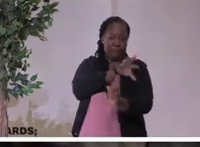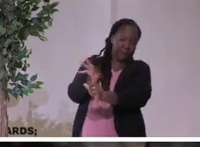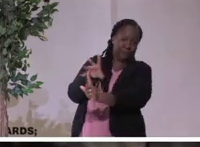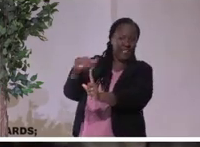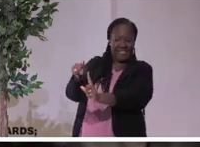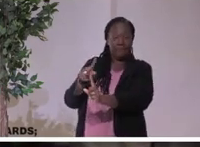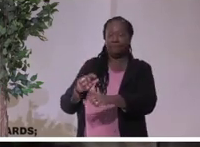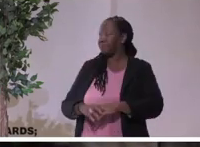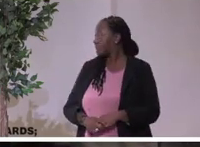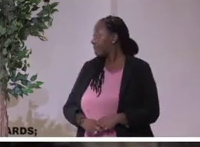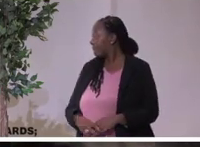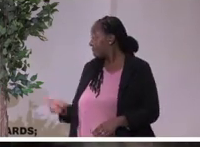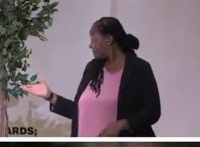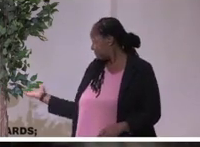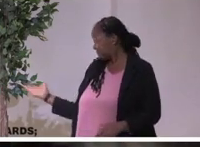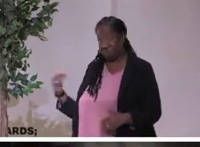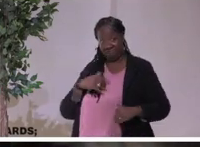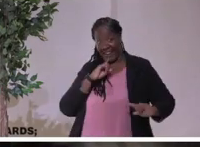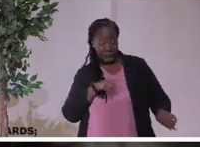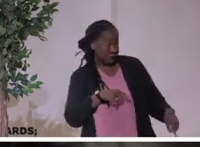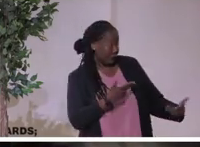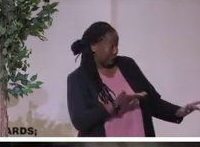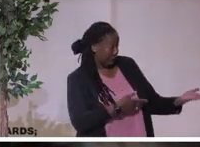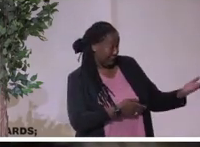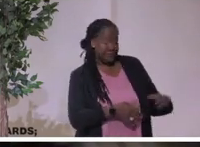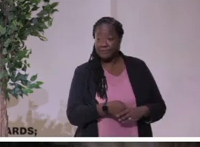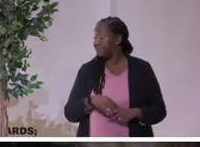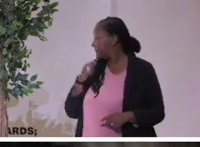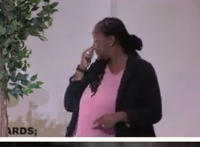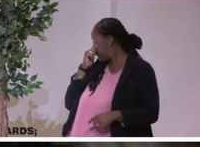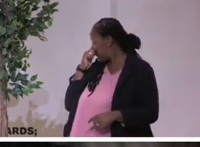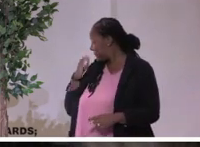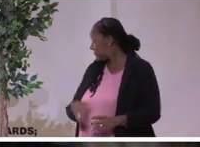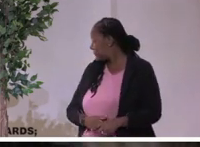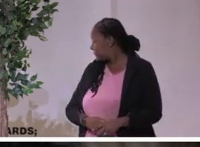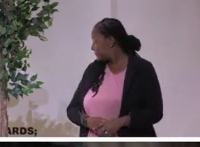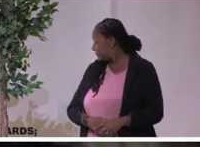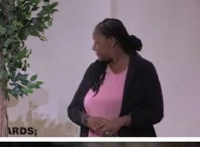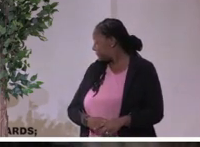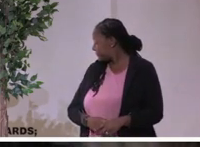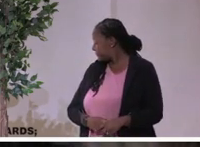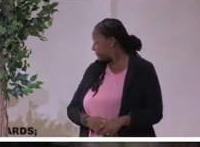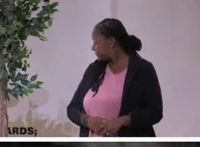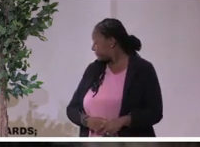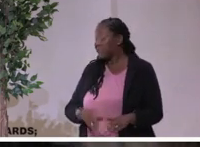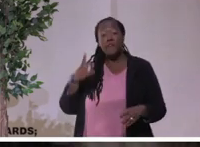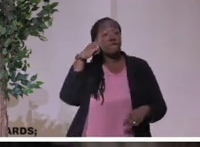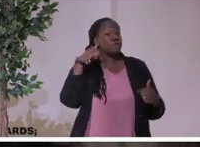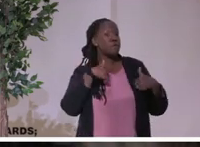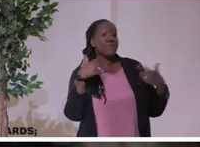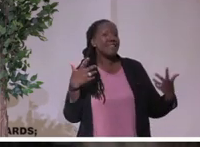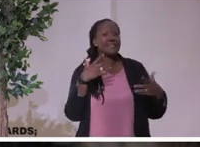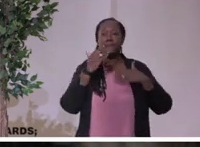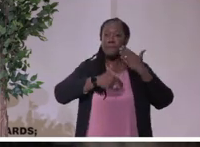Let this one go around. All right. Well, for me, it's just taking, it's just the process of creating. You know, it's